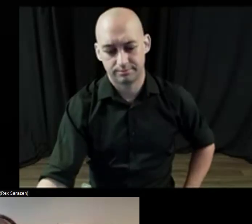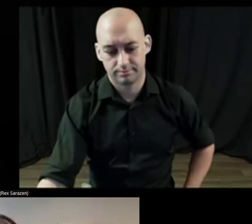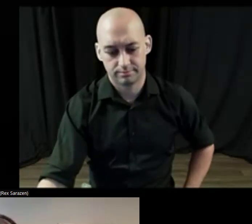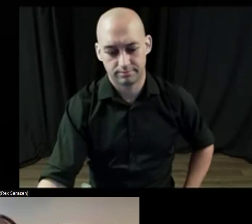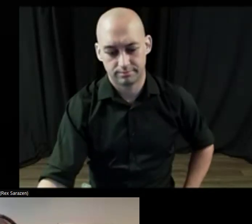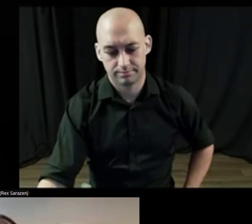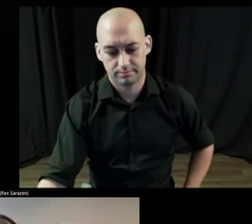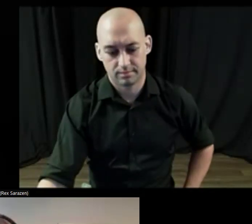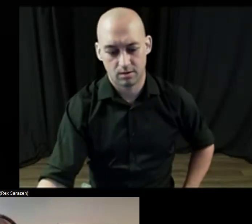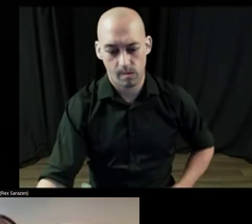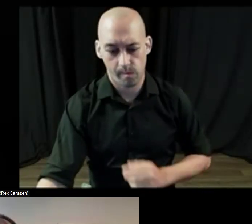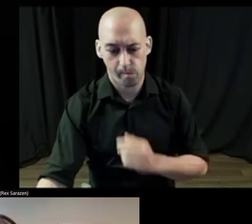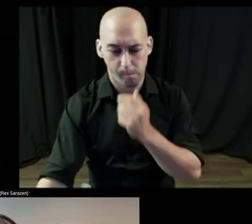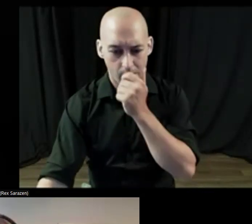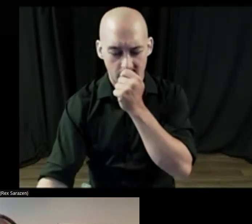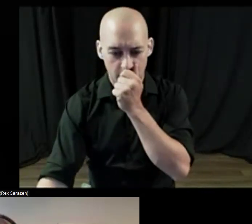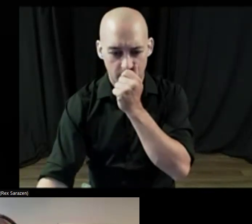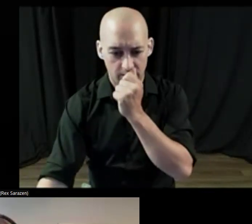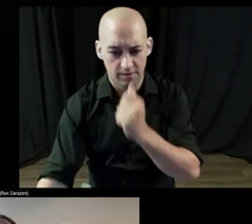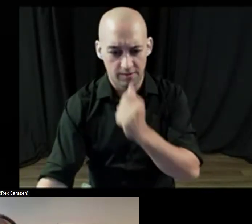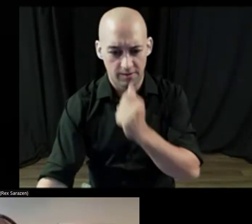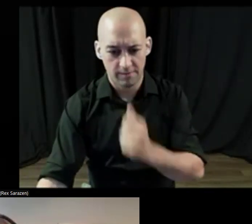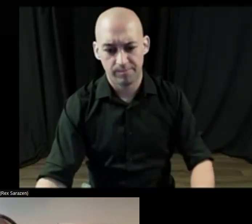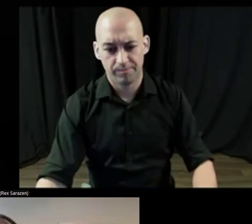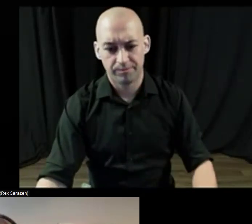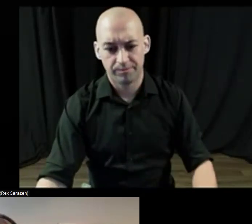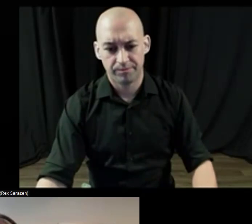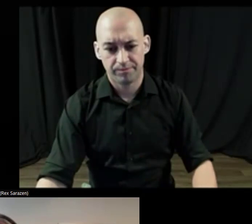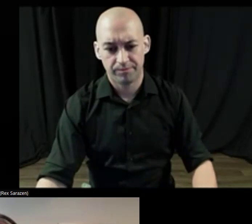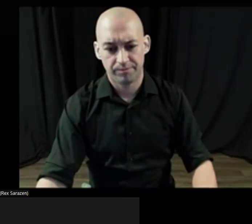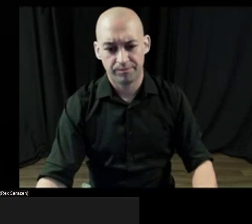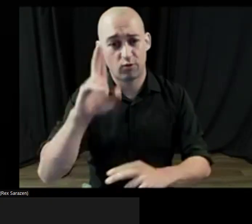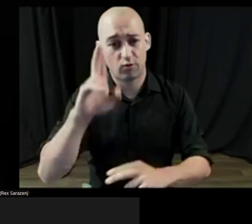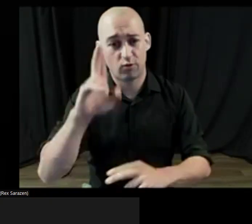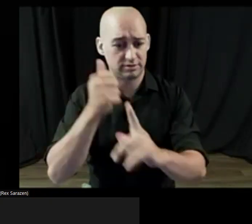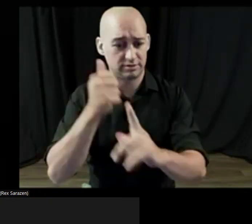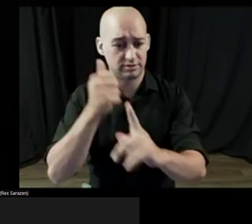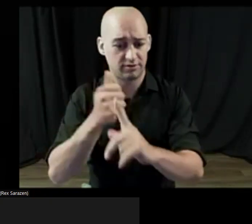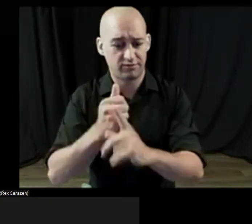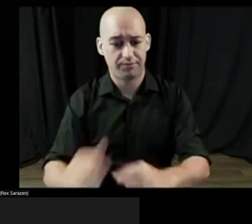Perfect. I think we're ready to go. And if you're able to unmute yourself, that would be greatly appreciated.